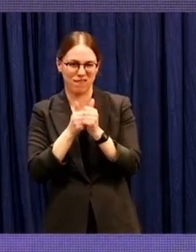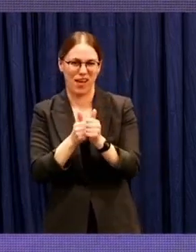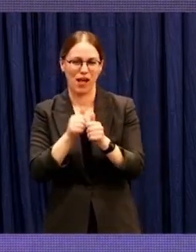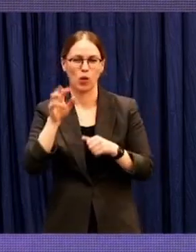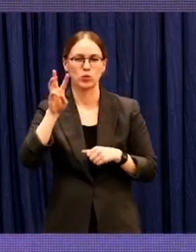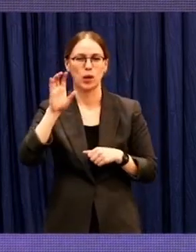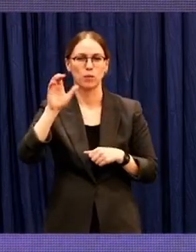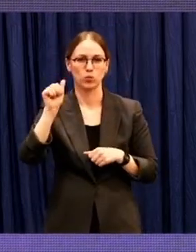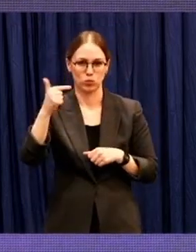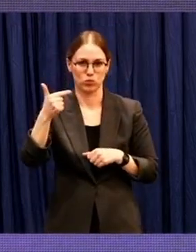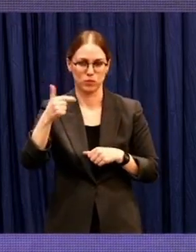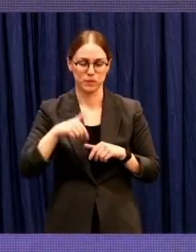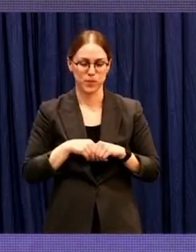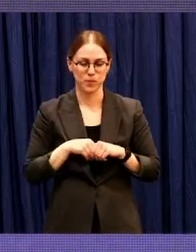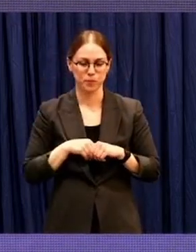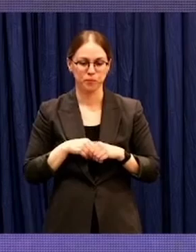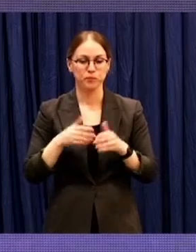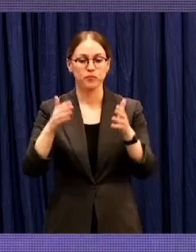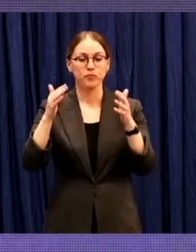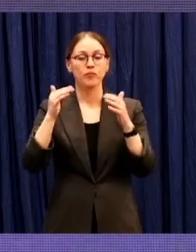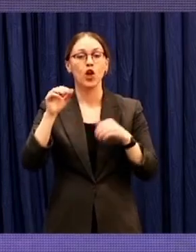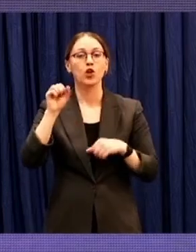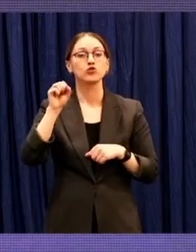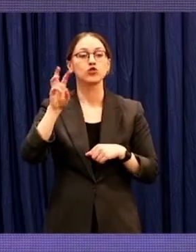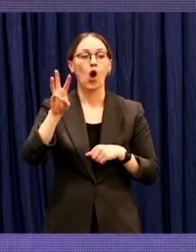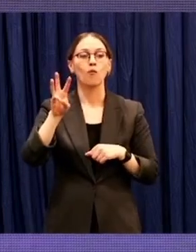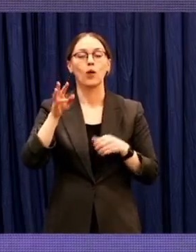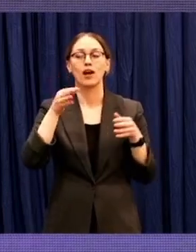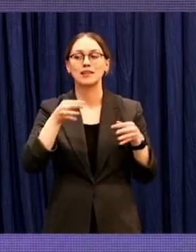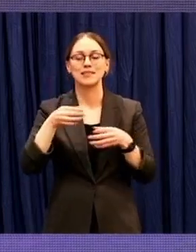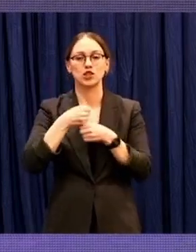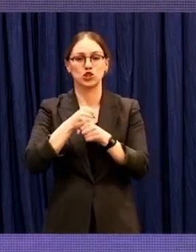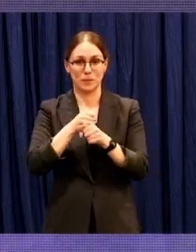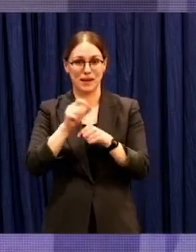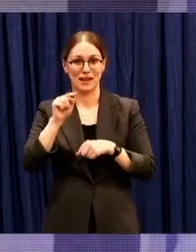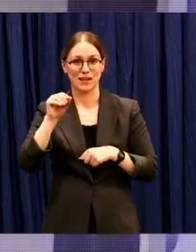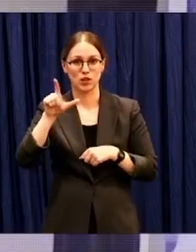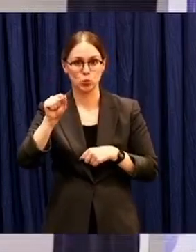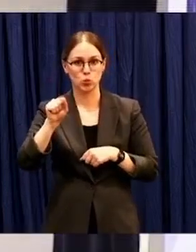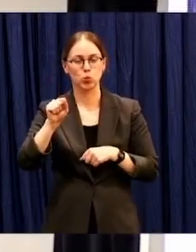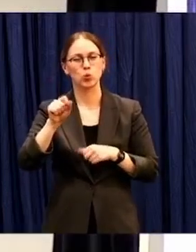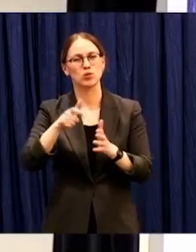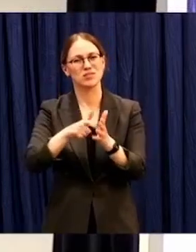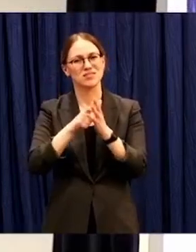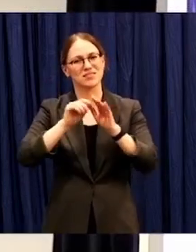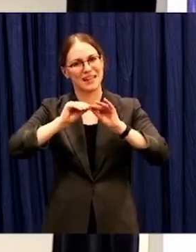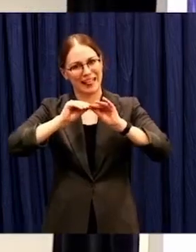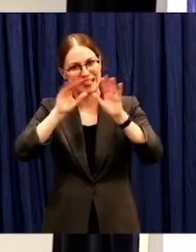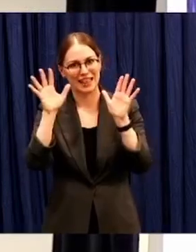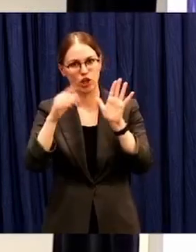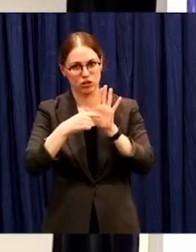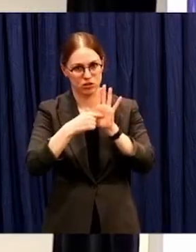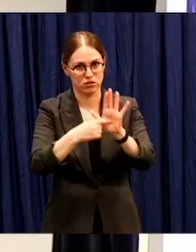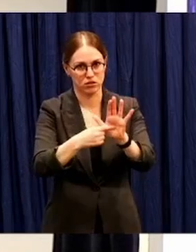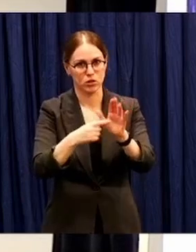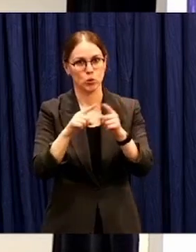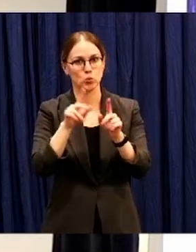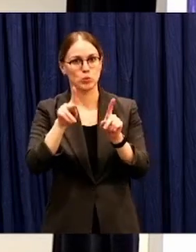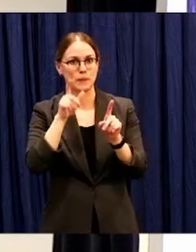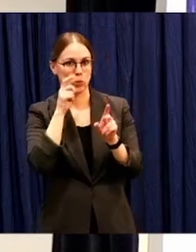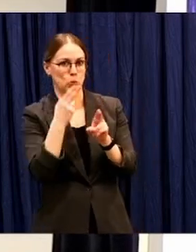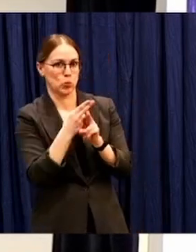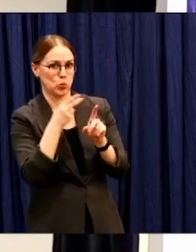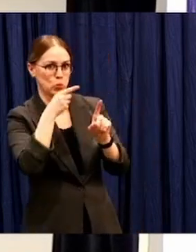We want the use of AI in software and decision-making tools to be clearly disclosed to all of the people they impact. Impacted people